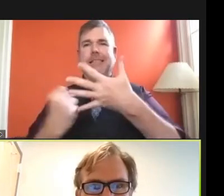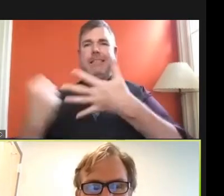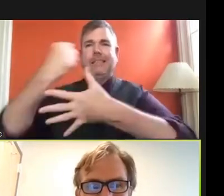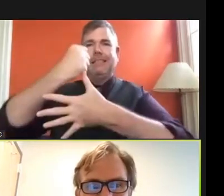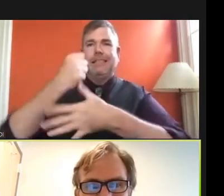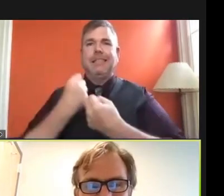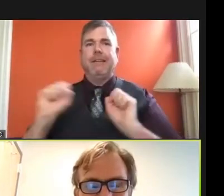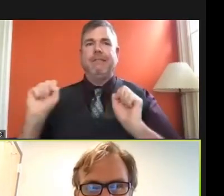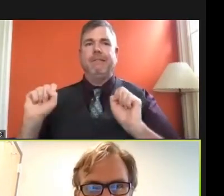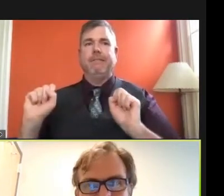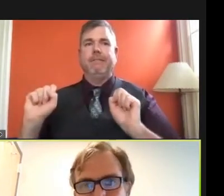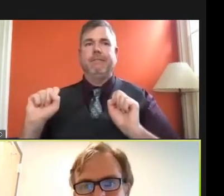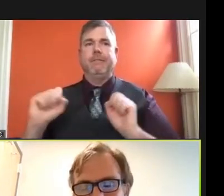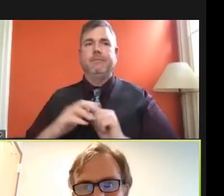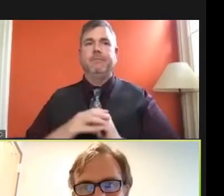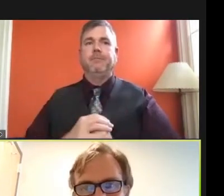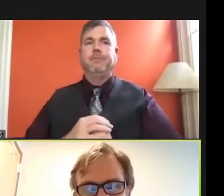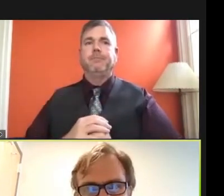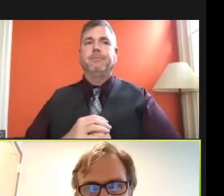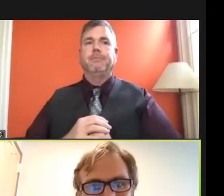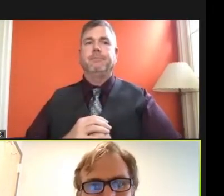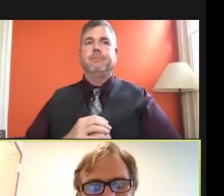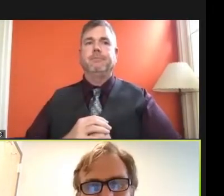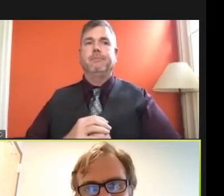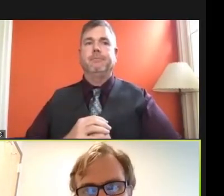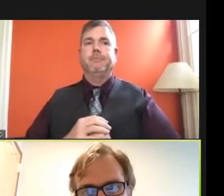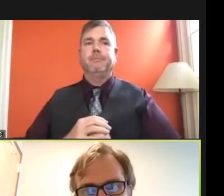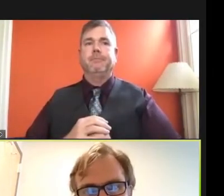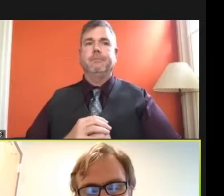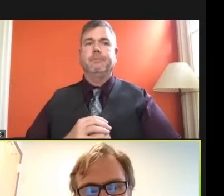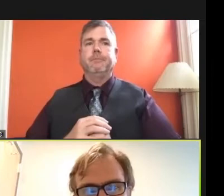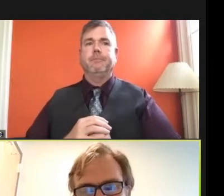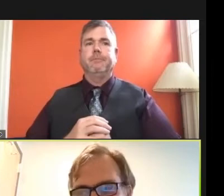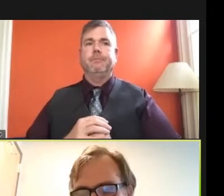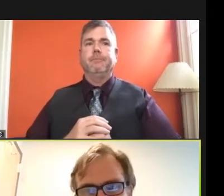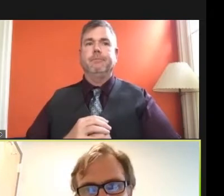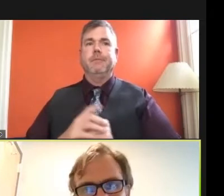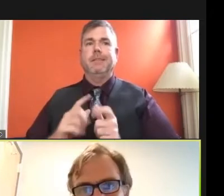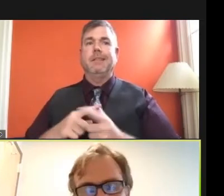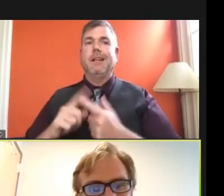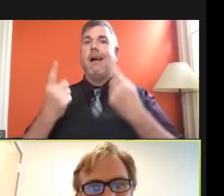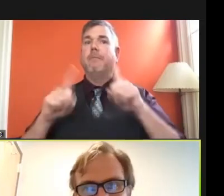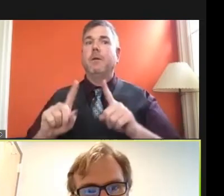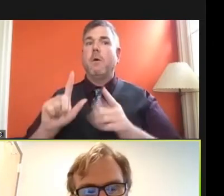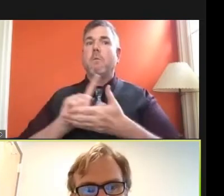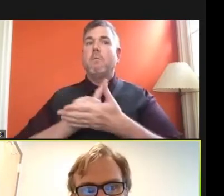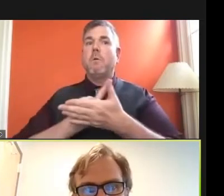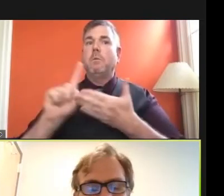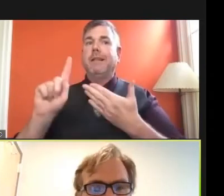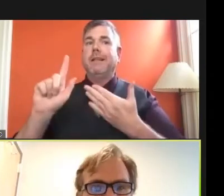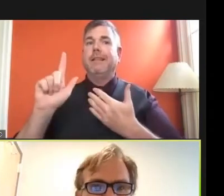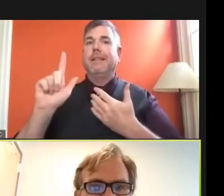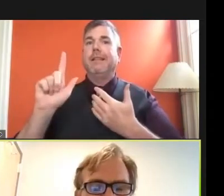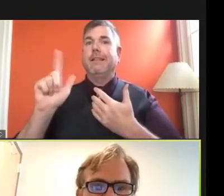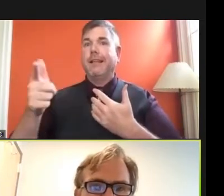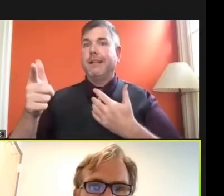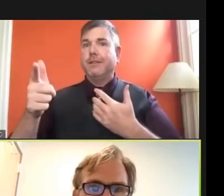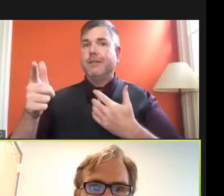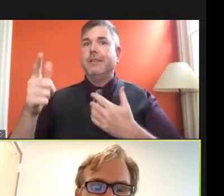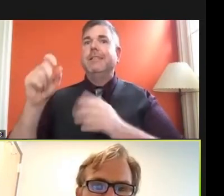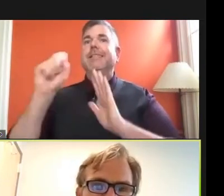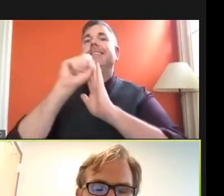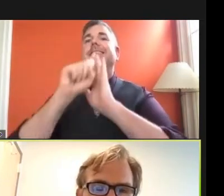week later, the state placed us on the watch list, and had we gone forward on that Monday, we would have had to reverse all of those things, or many of those things we